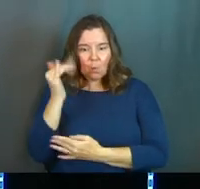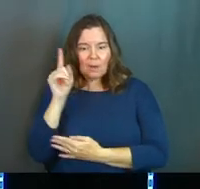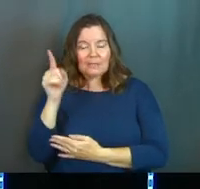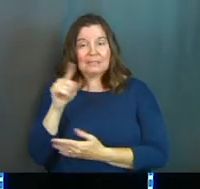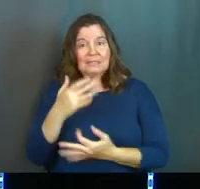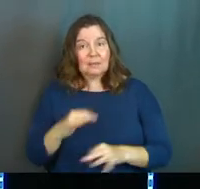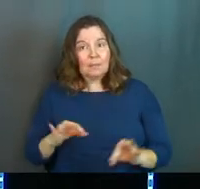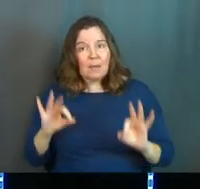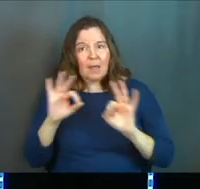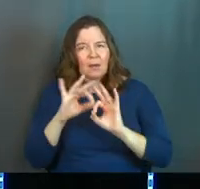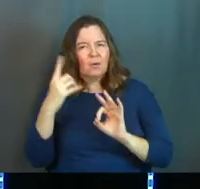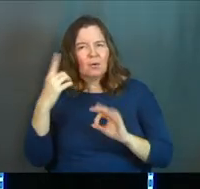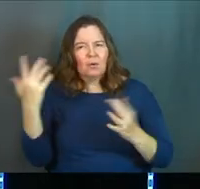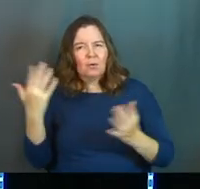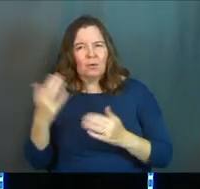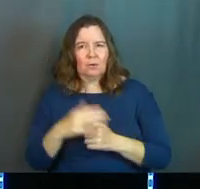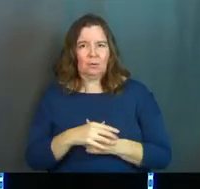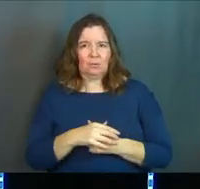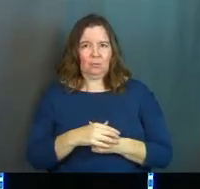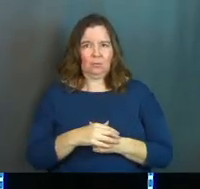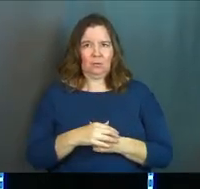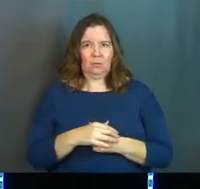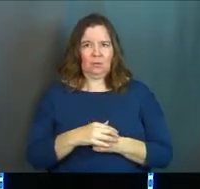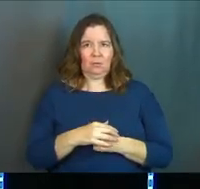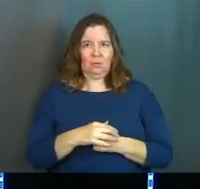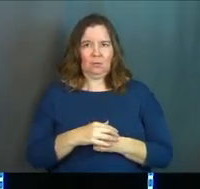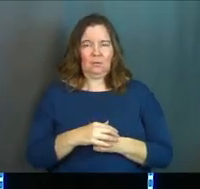Why does this matter?